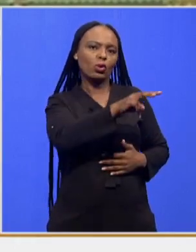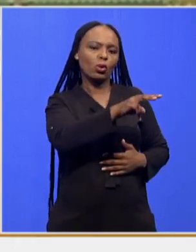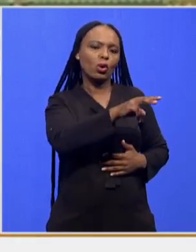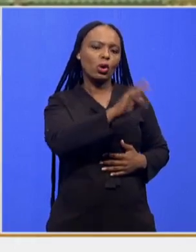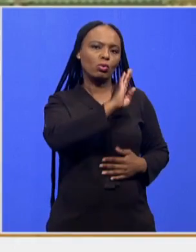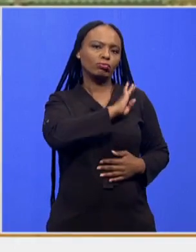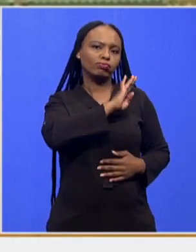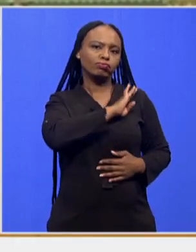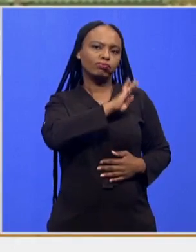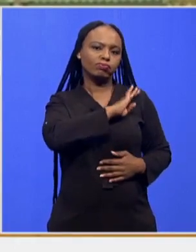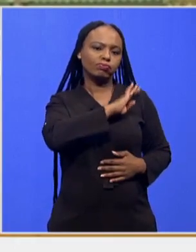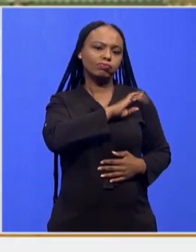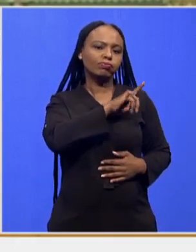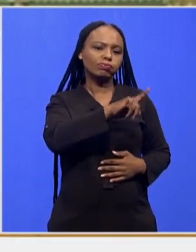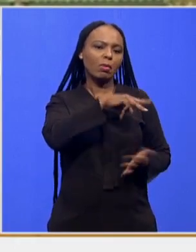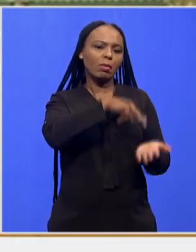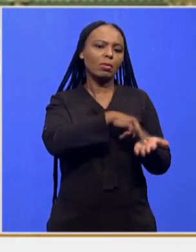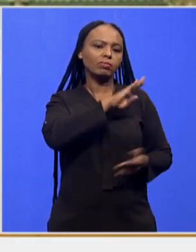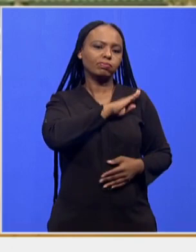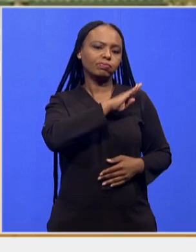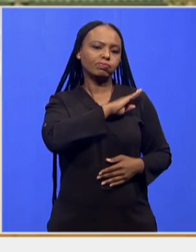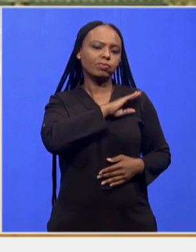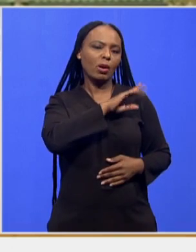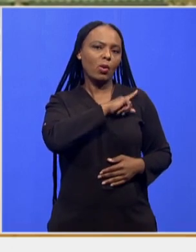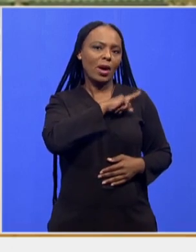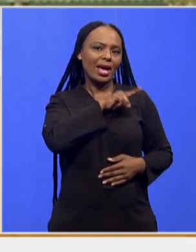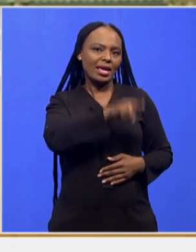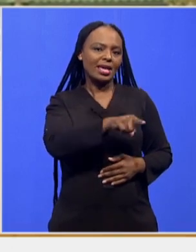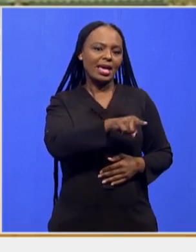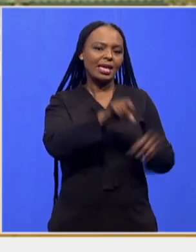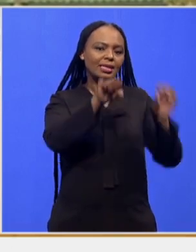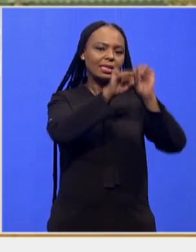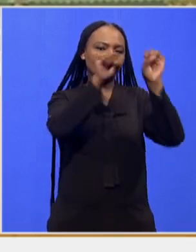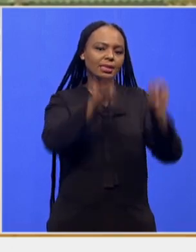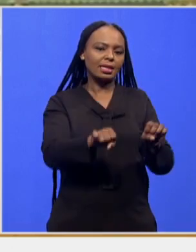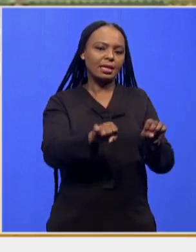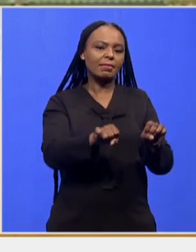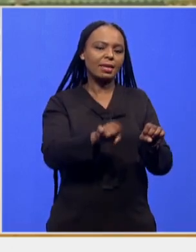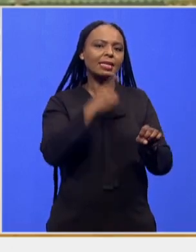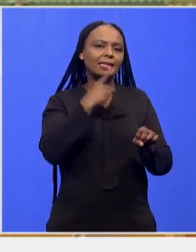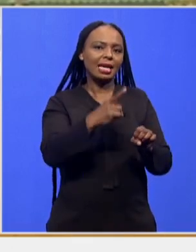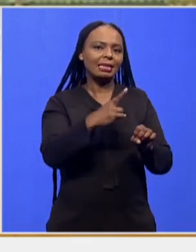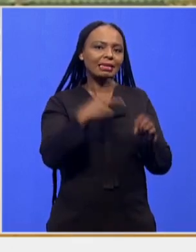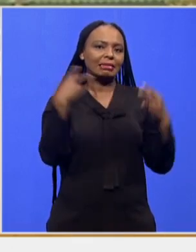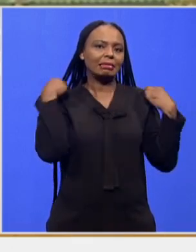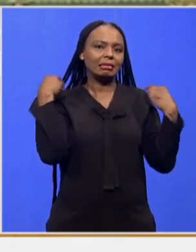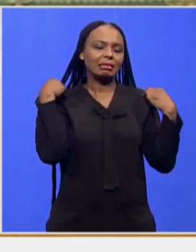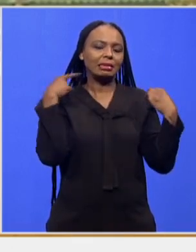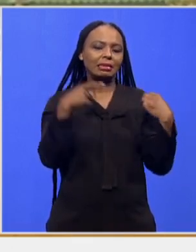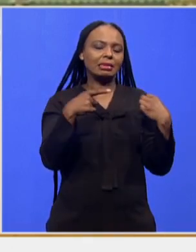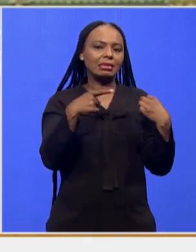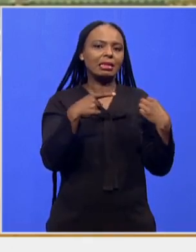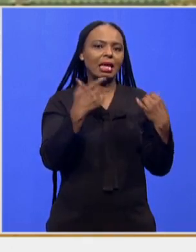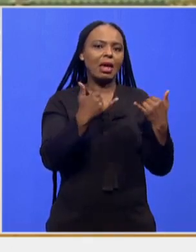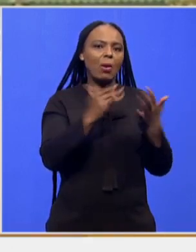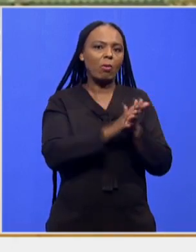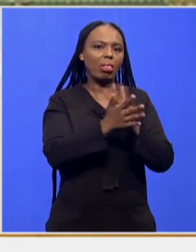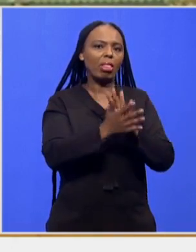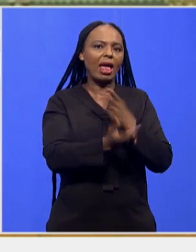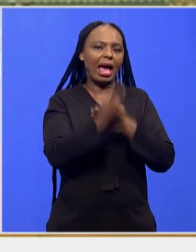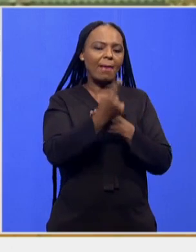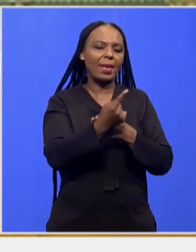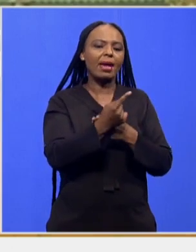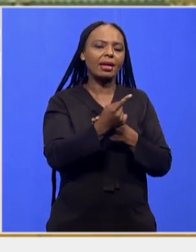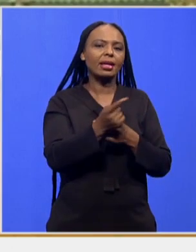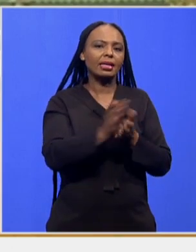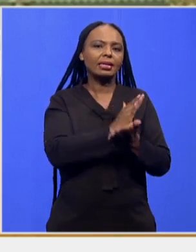We understand that this is one of the 10 power stations that were said to be the security. There was a security breach or a compromise in security. So we